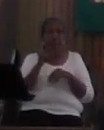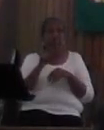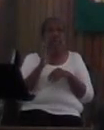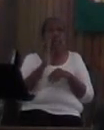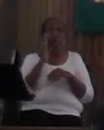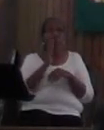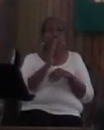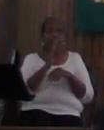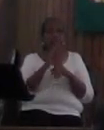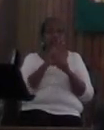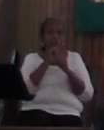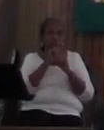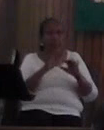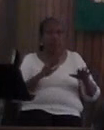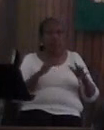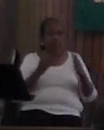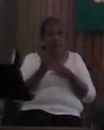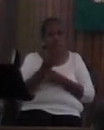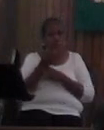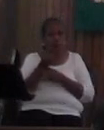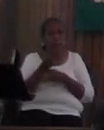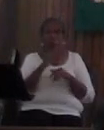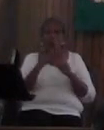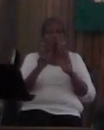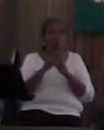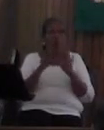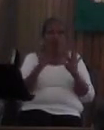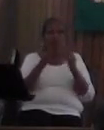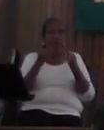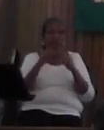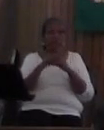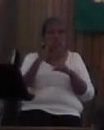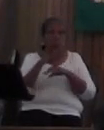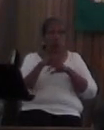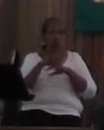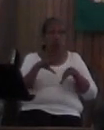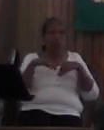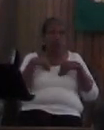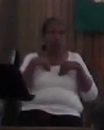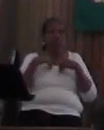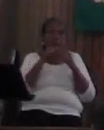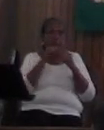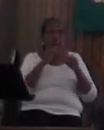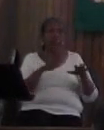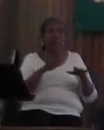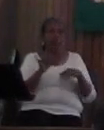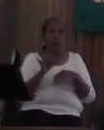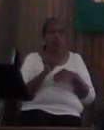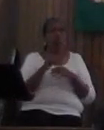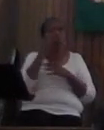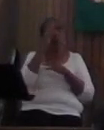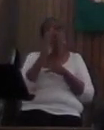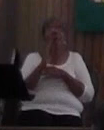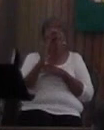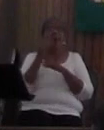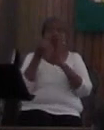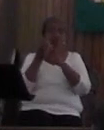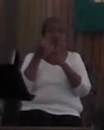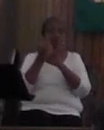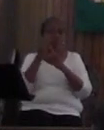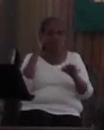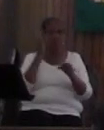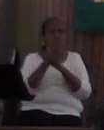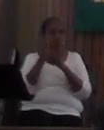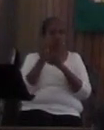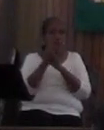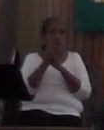and through him all the families of the earth would be blessed. God is faithful. Yet in